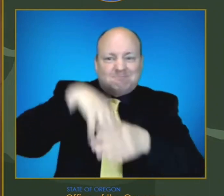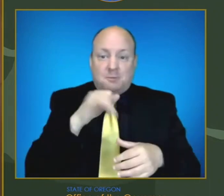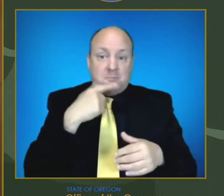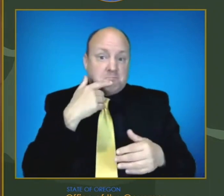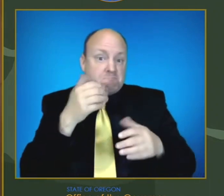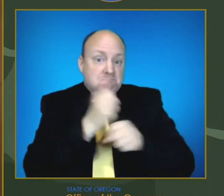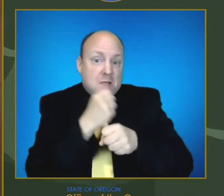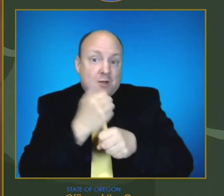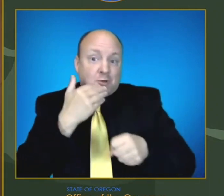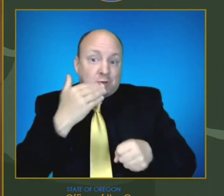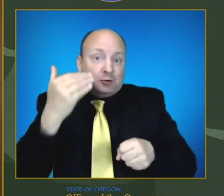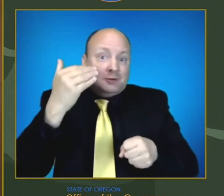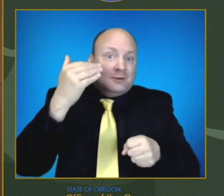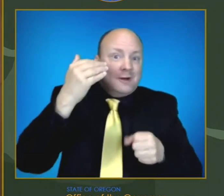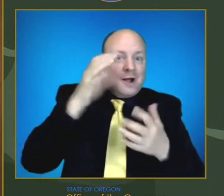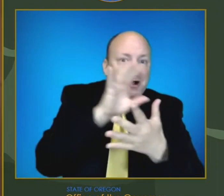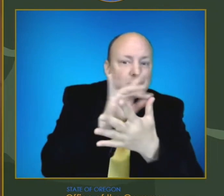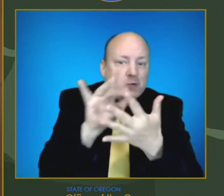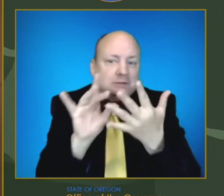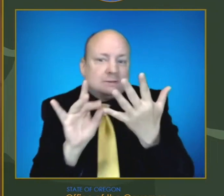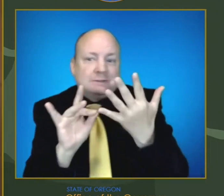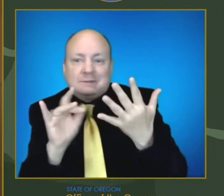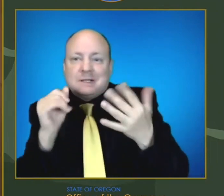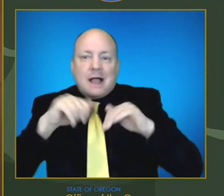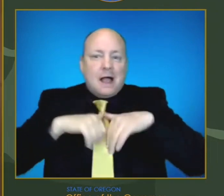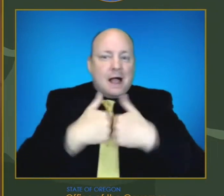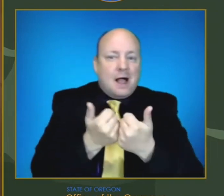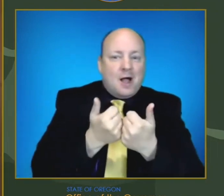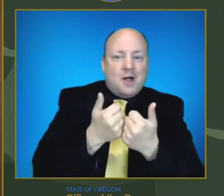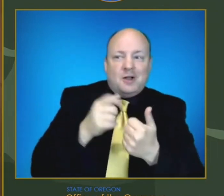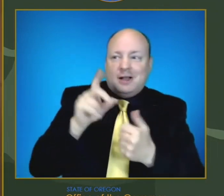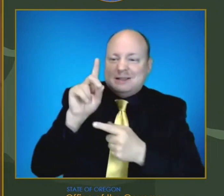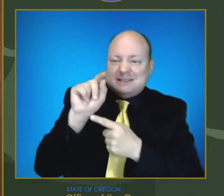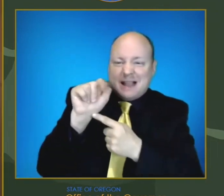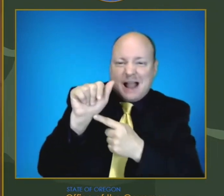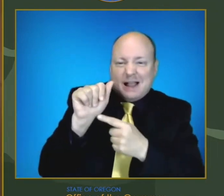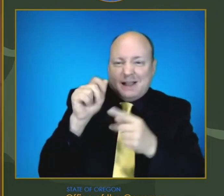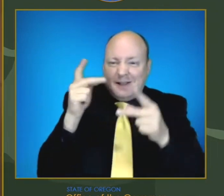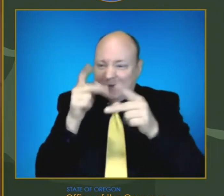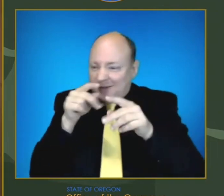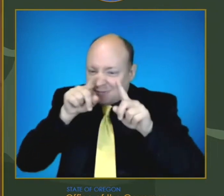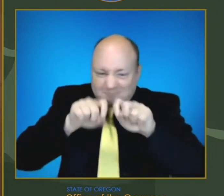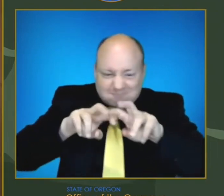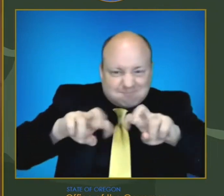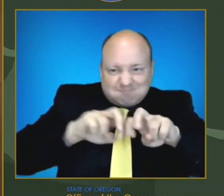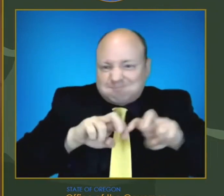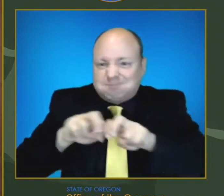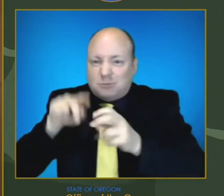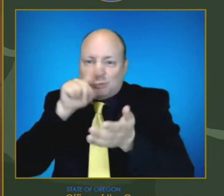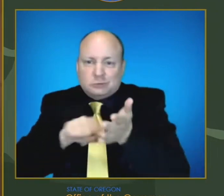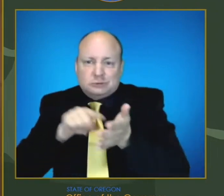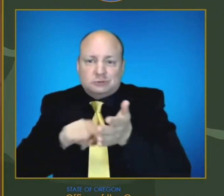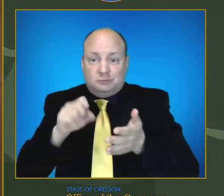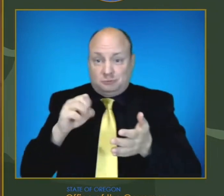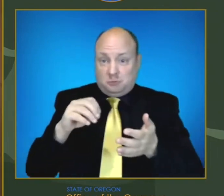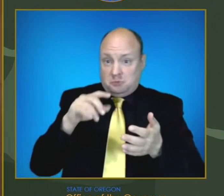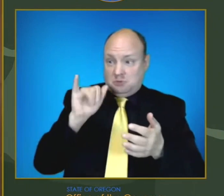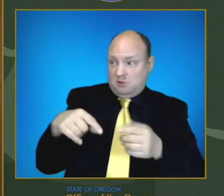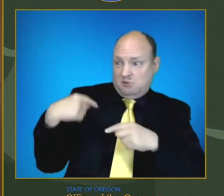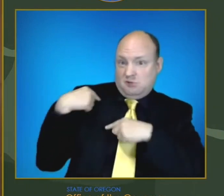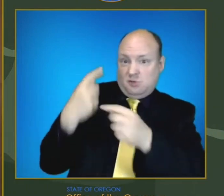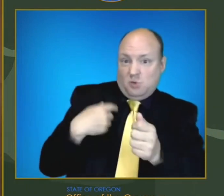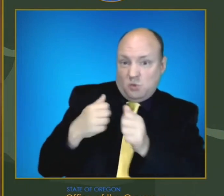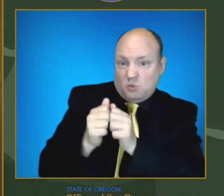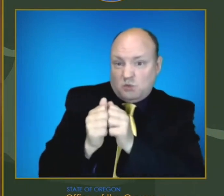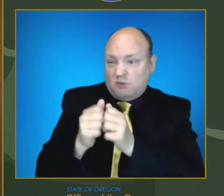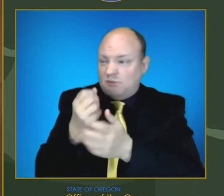research behind incentives like these. We are really grateful for his work over the past few weeks with our teams to get us